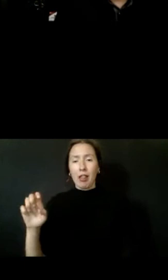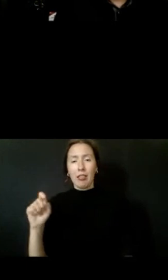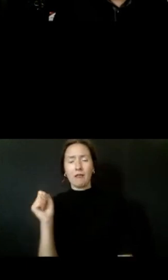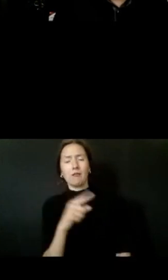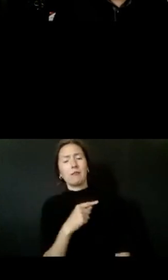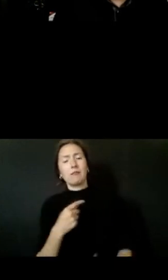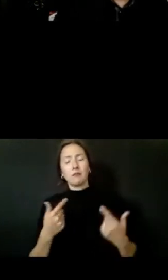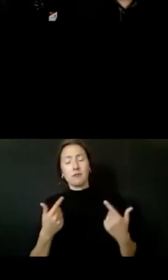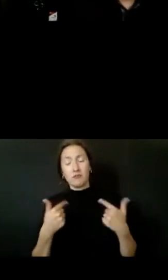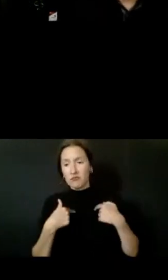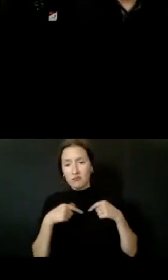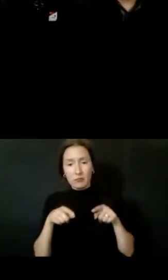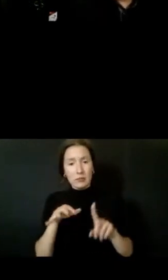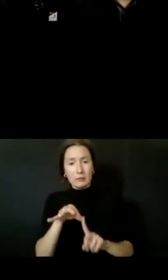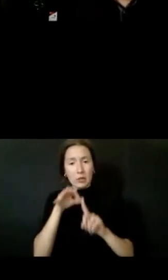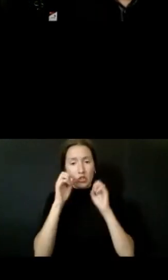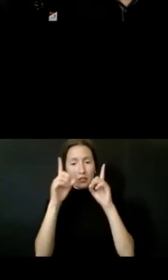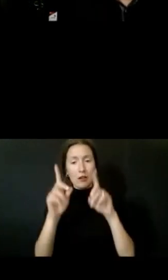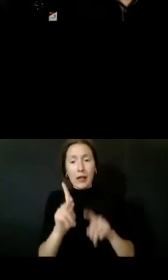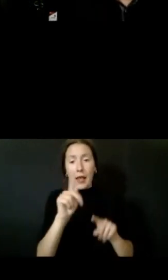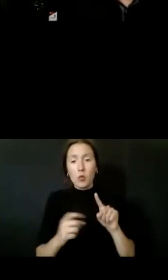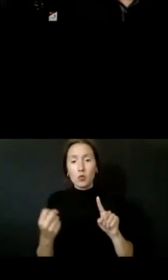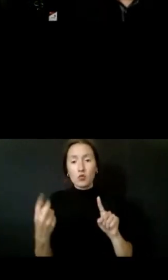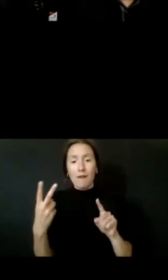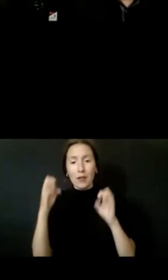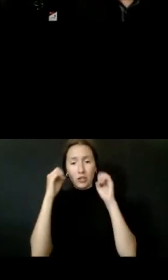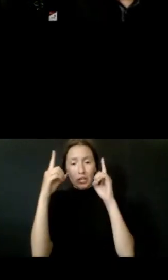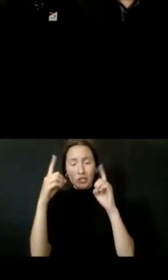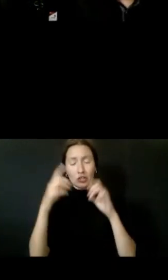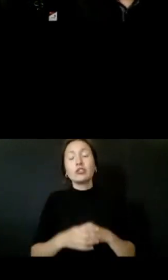Okay, let's see here. Gwen.